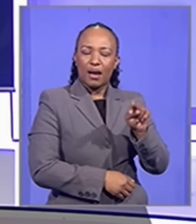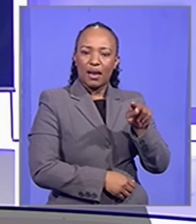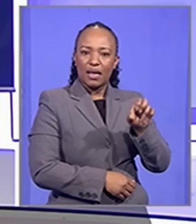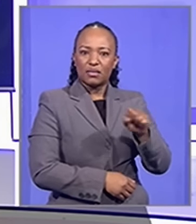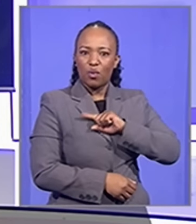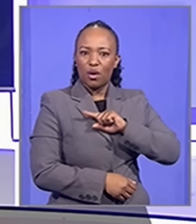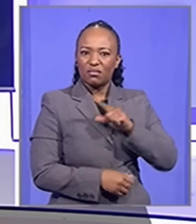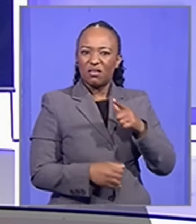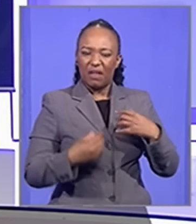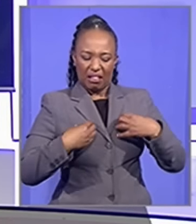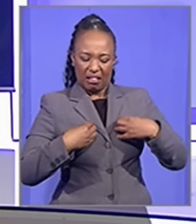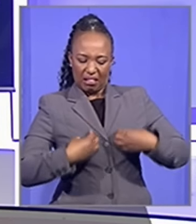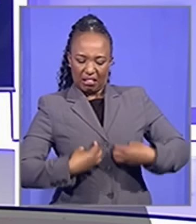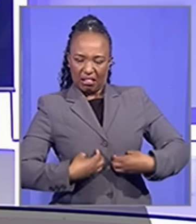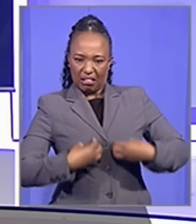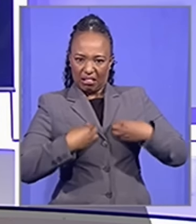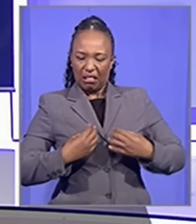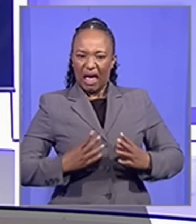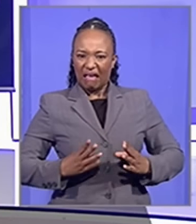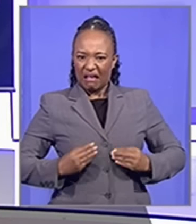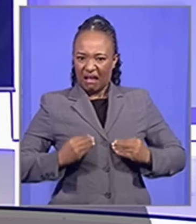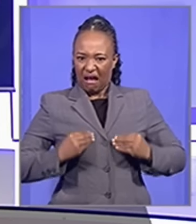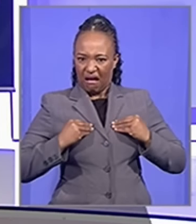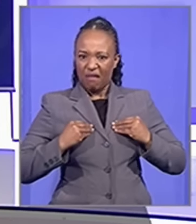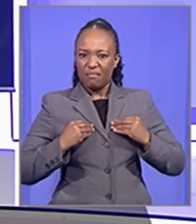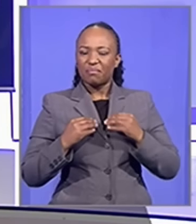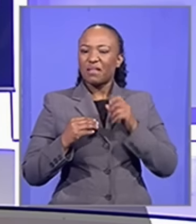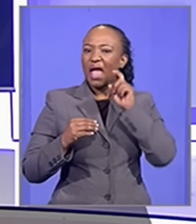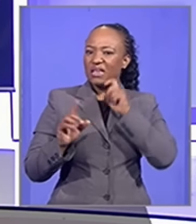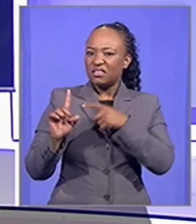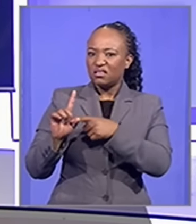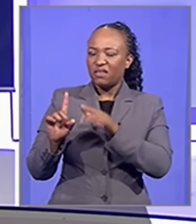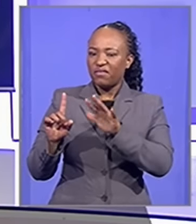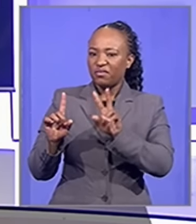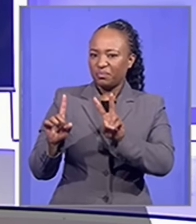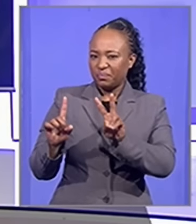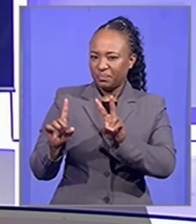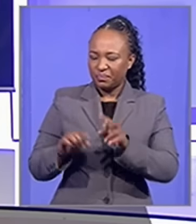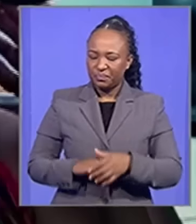le mofetsi wa letshwafo o ne a le dilemo tse 52.